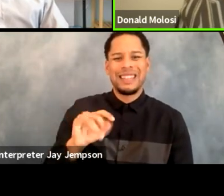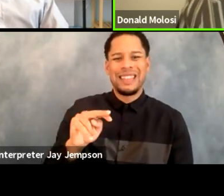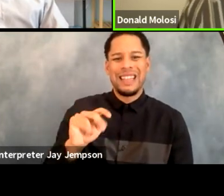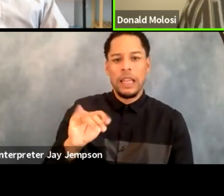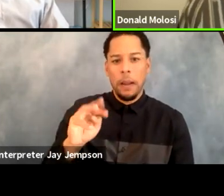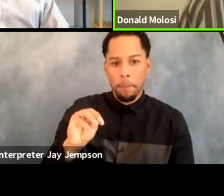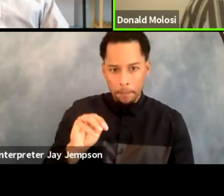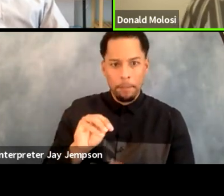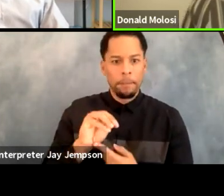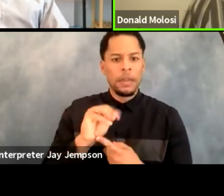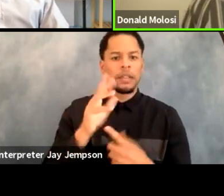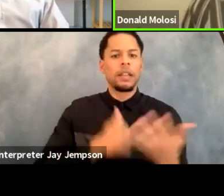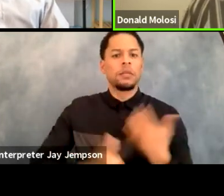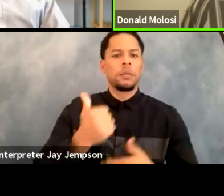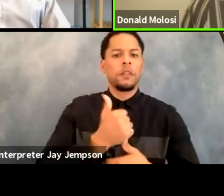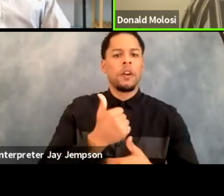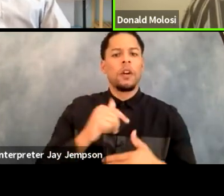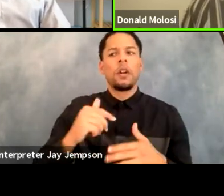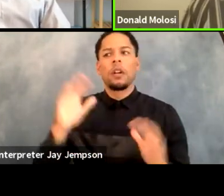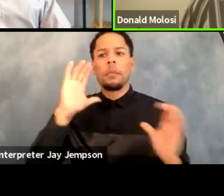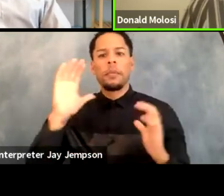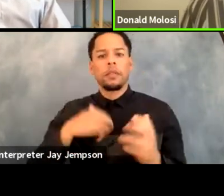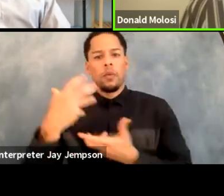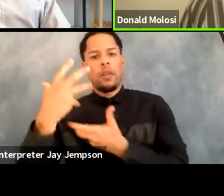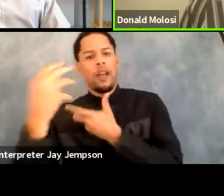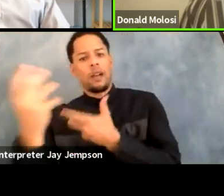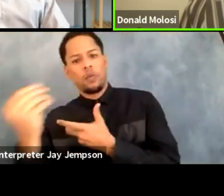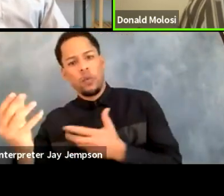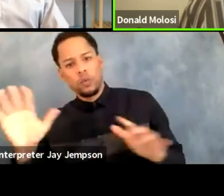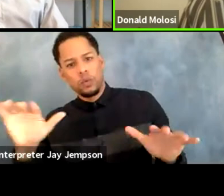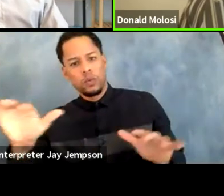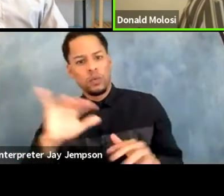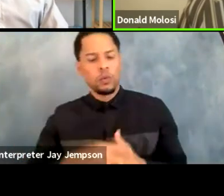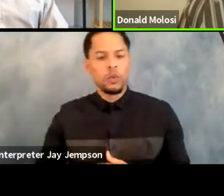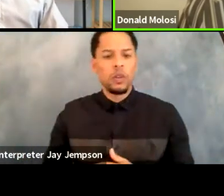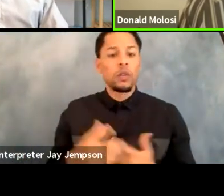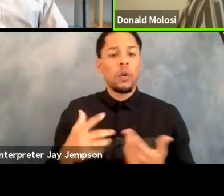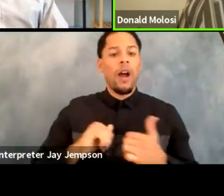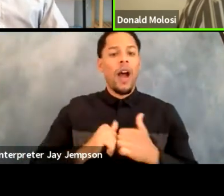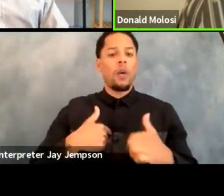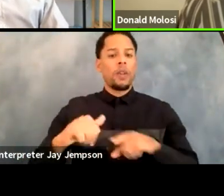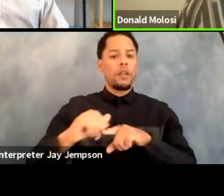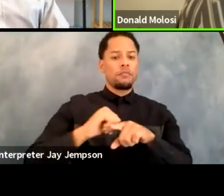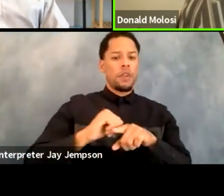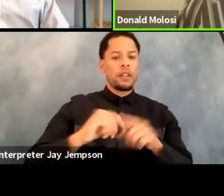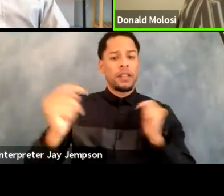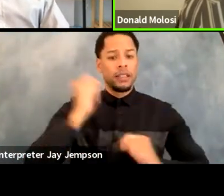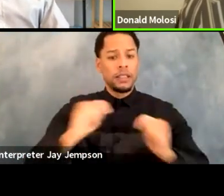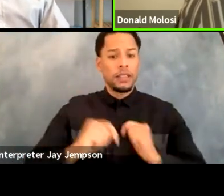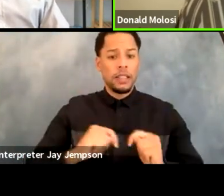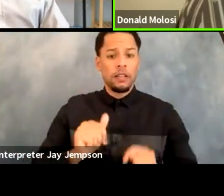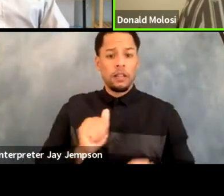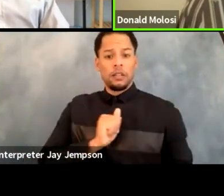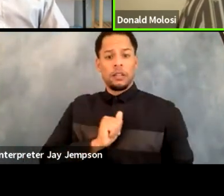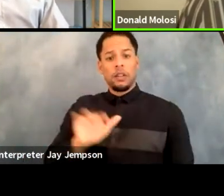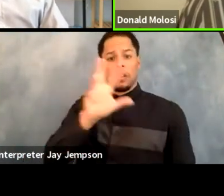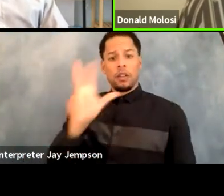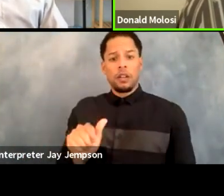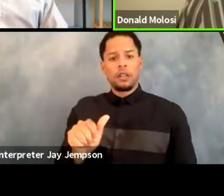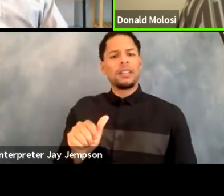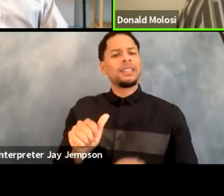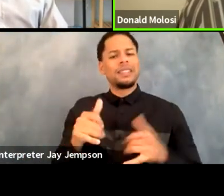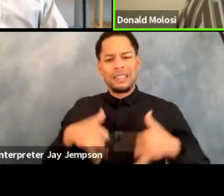specifically and whatnot, is that the way we practice theater as Africans is still very much colonial, meaning that